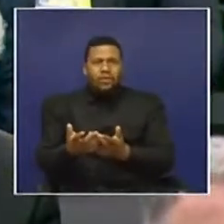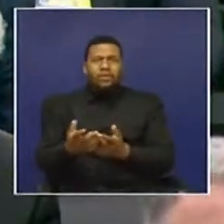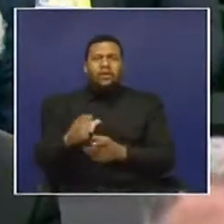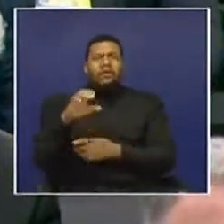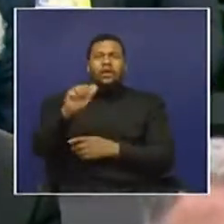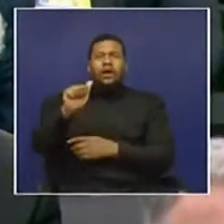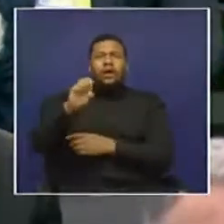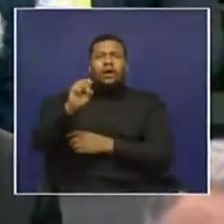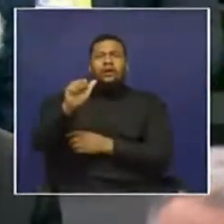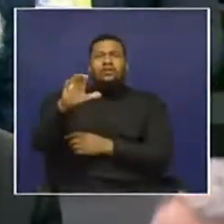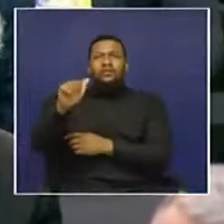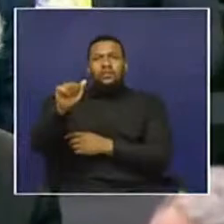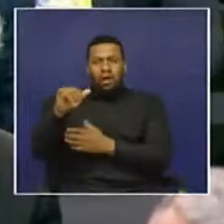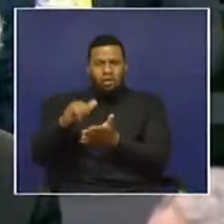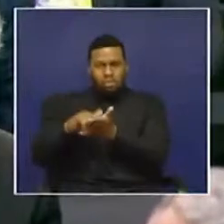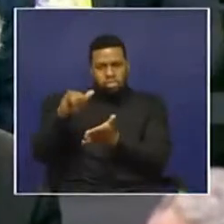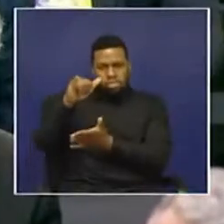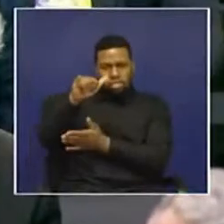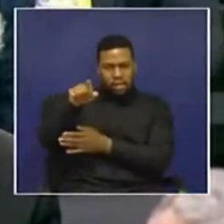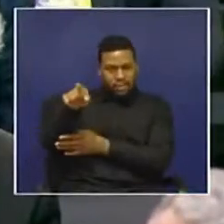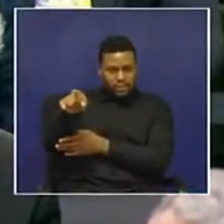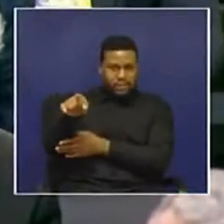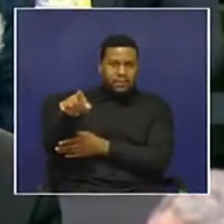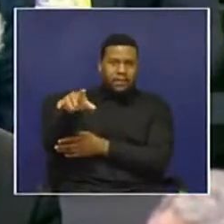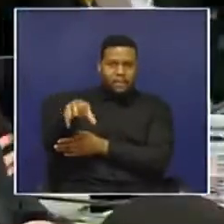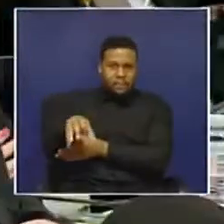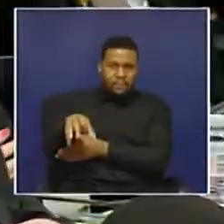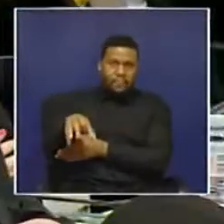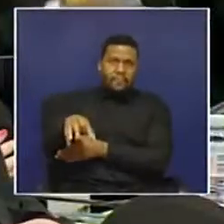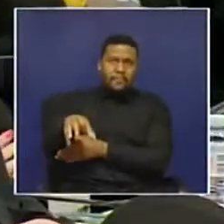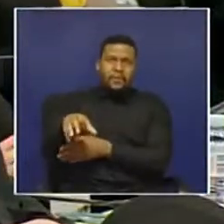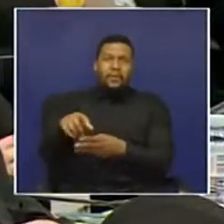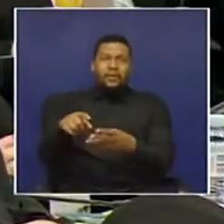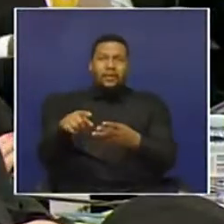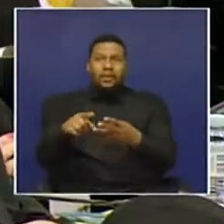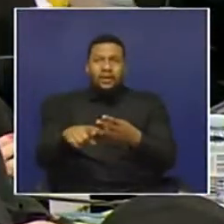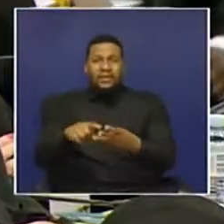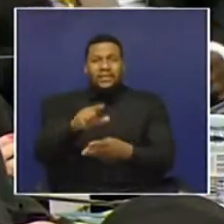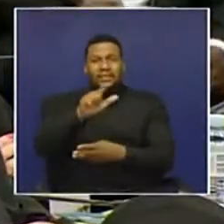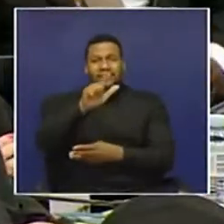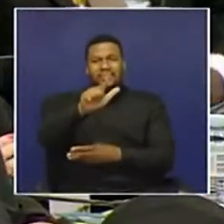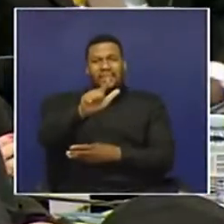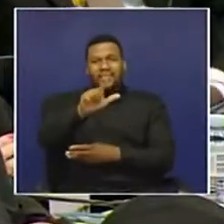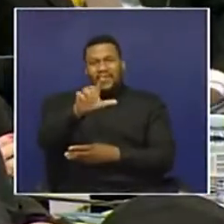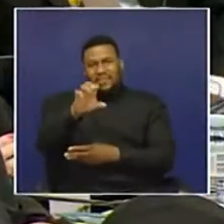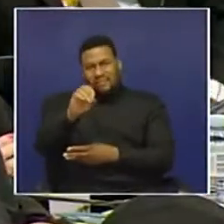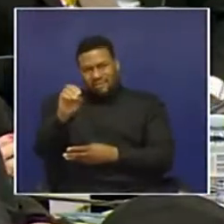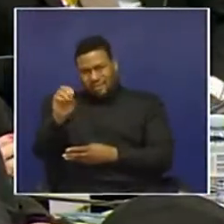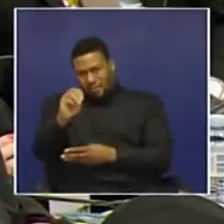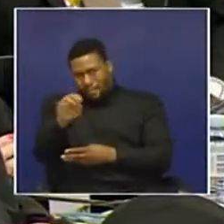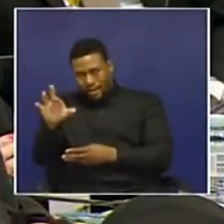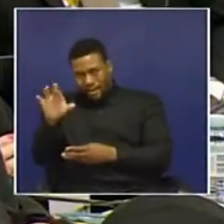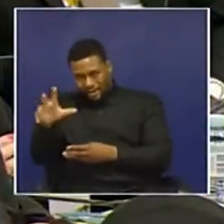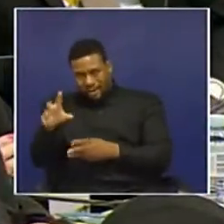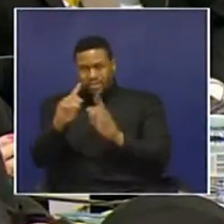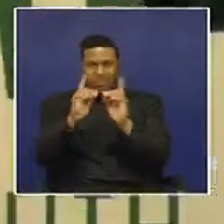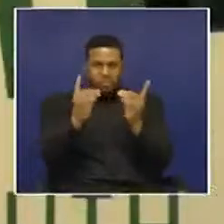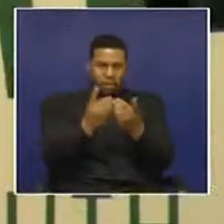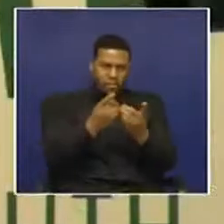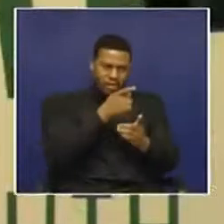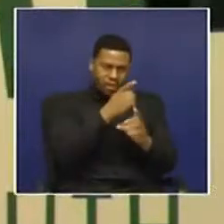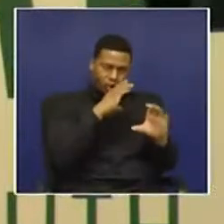billion. We are providing 700 million rand to the Department of Communications and